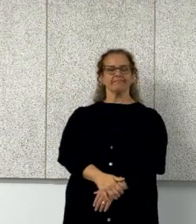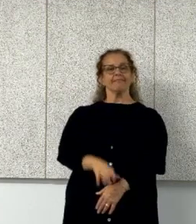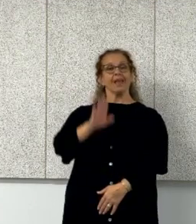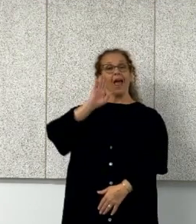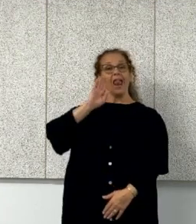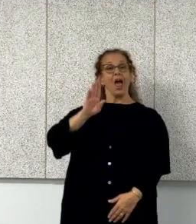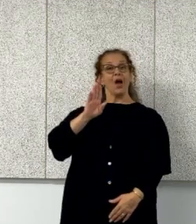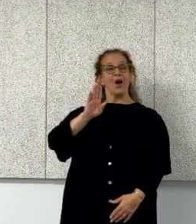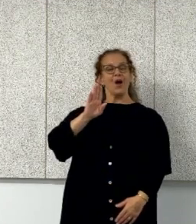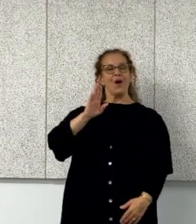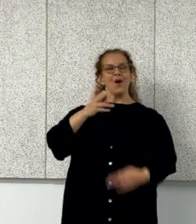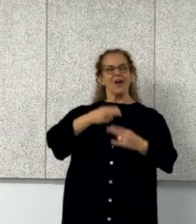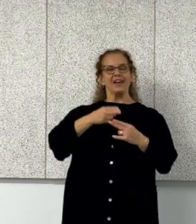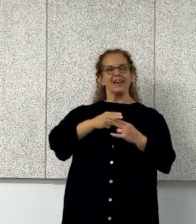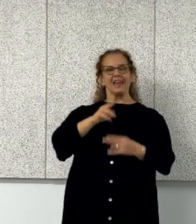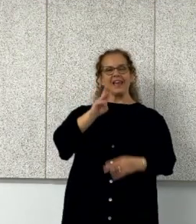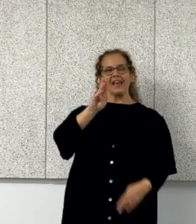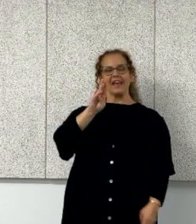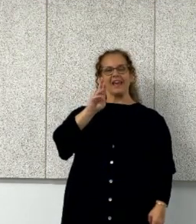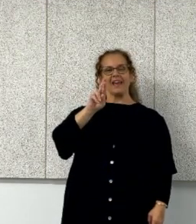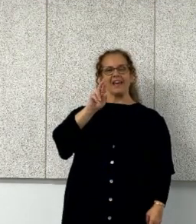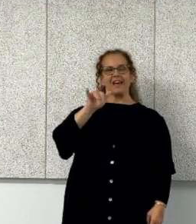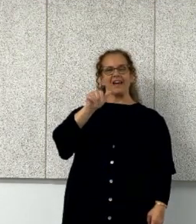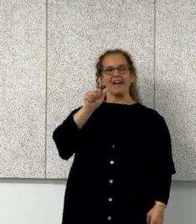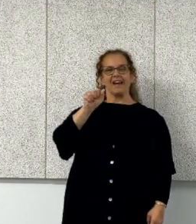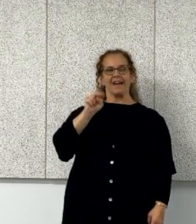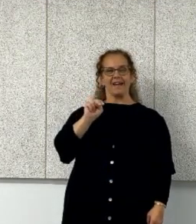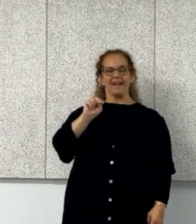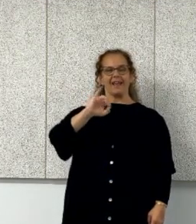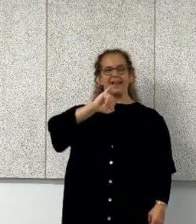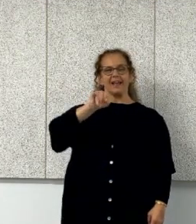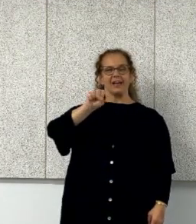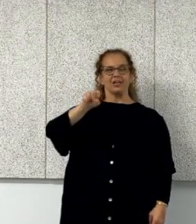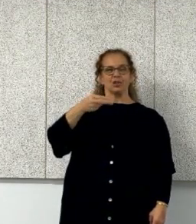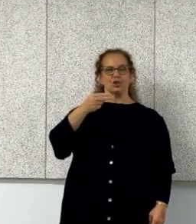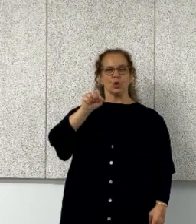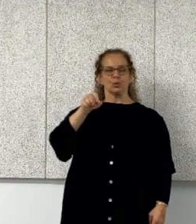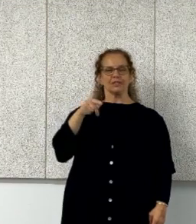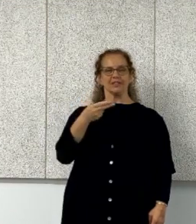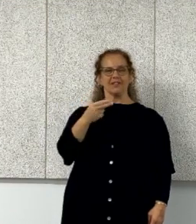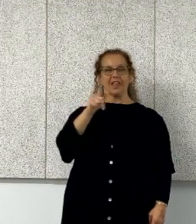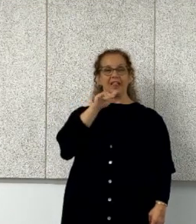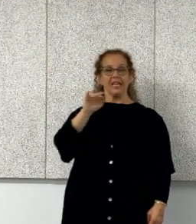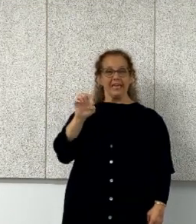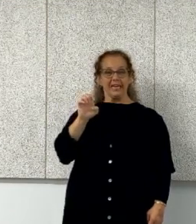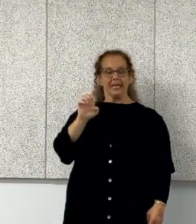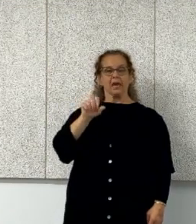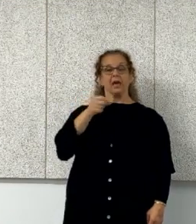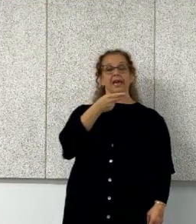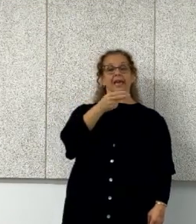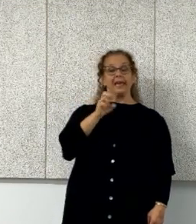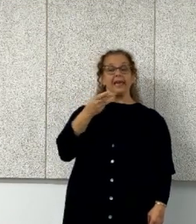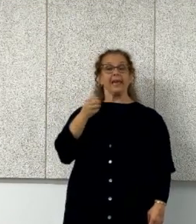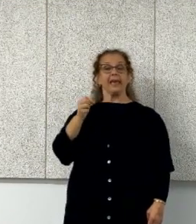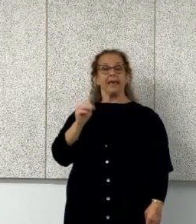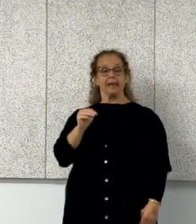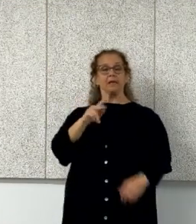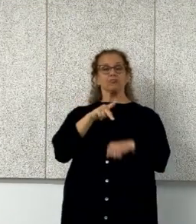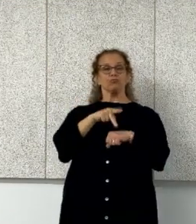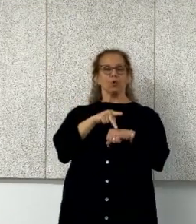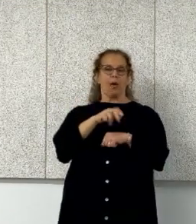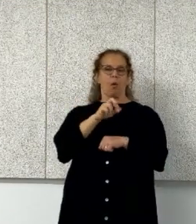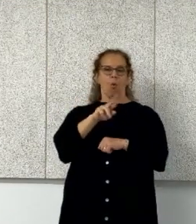Hi, everyone. My name is Brian Joseph Lee. I use he pronouns or any pronoun set with respect.